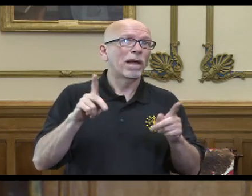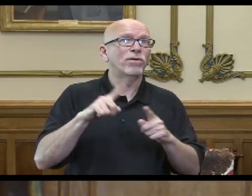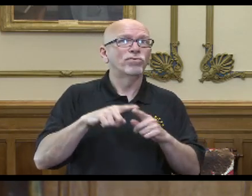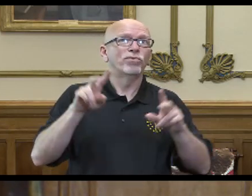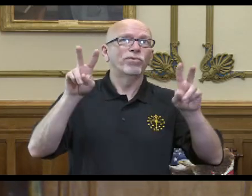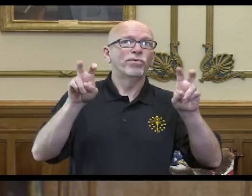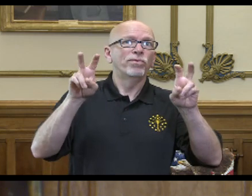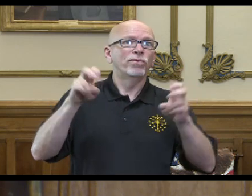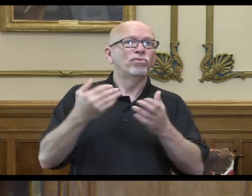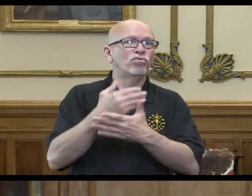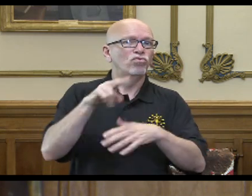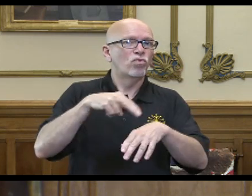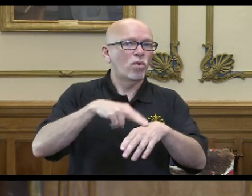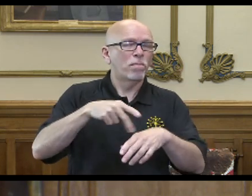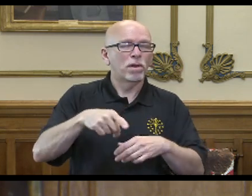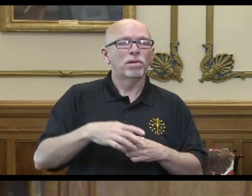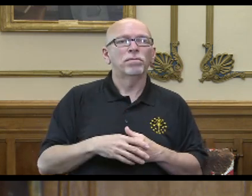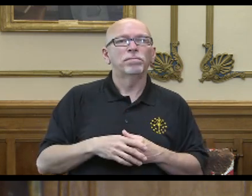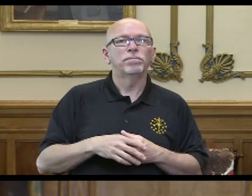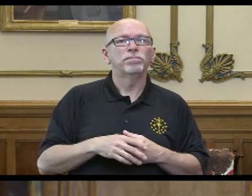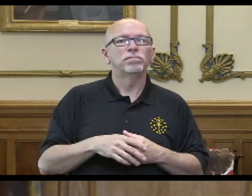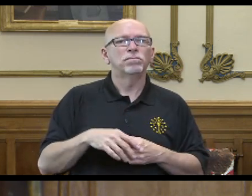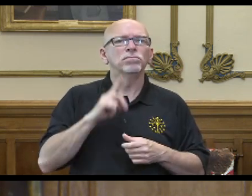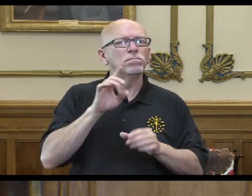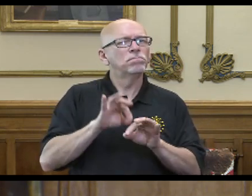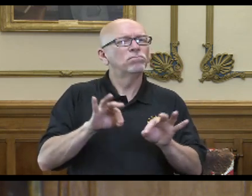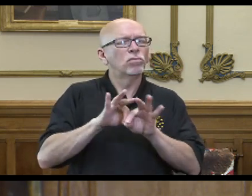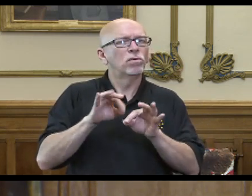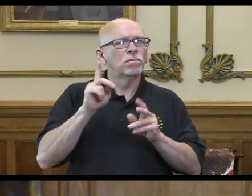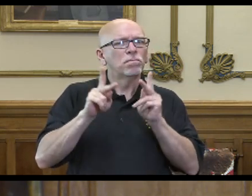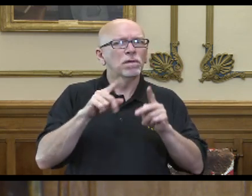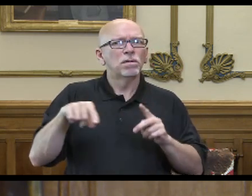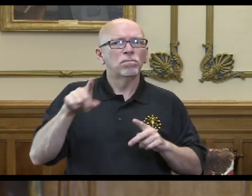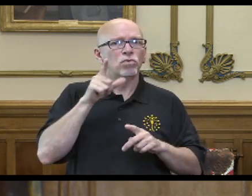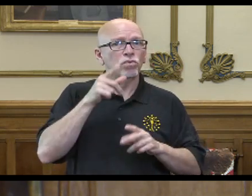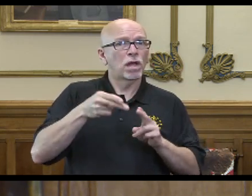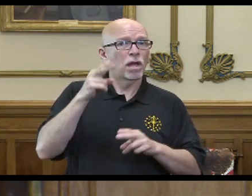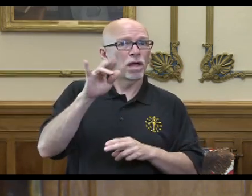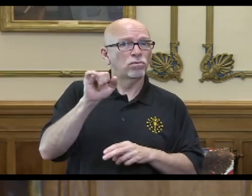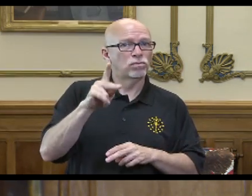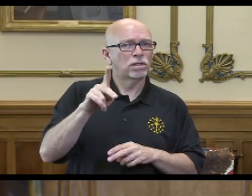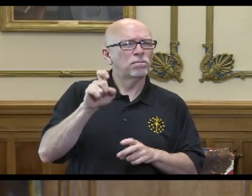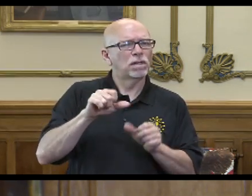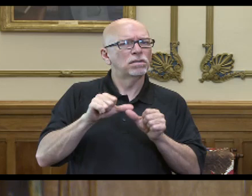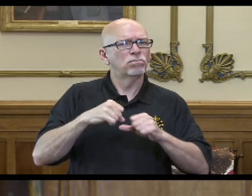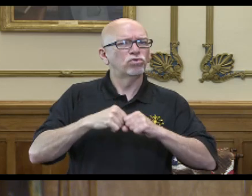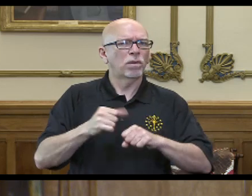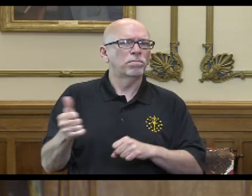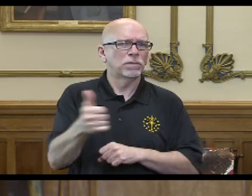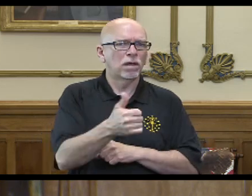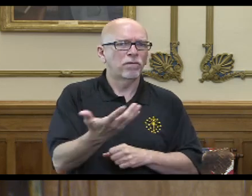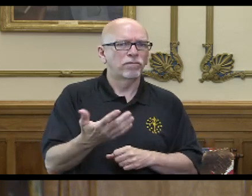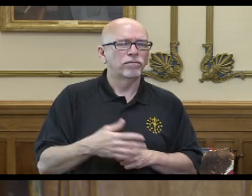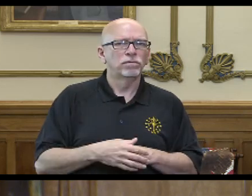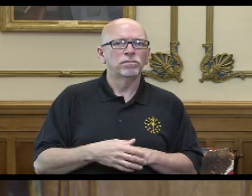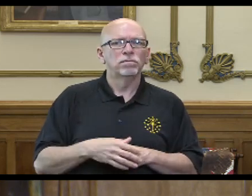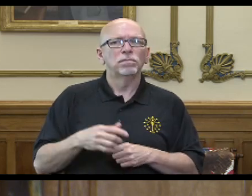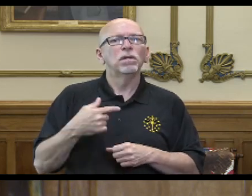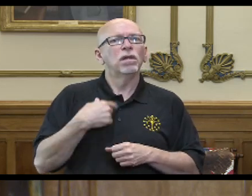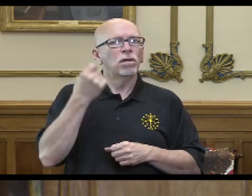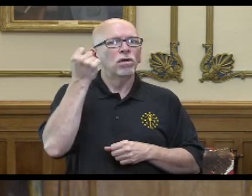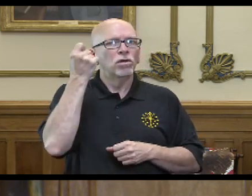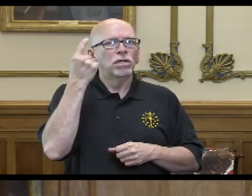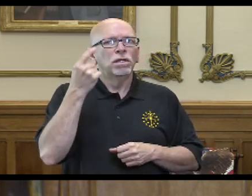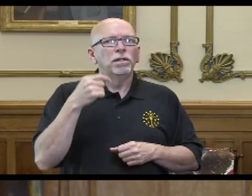consider our new normal, it is going to be important for individuals that are at increased risk to continue to protect themselves. I